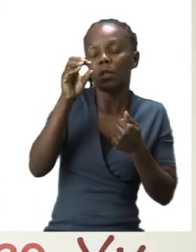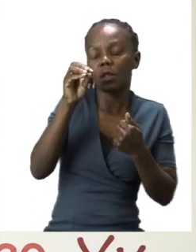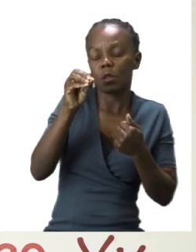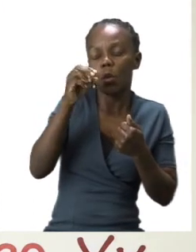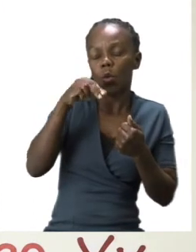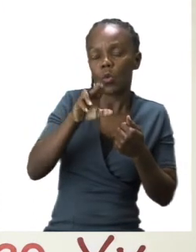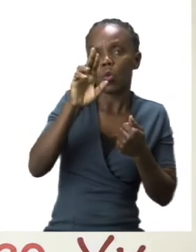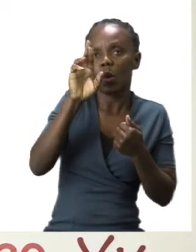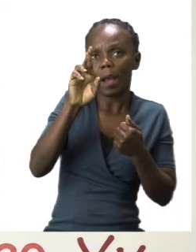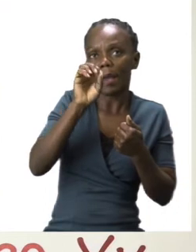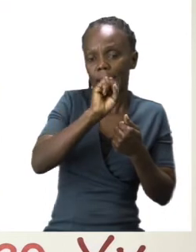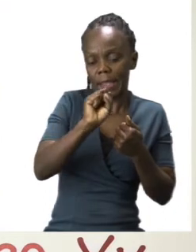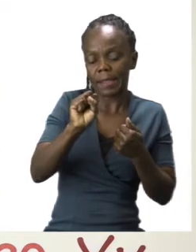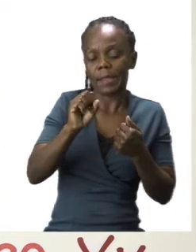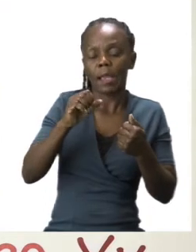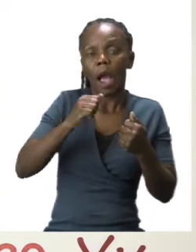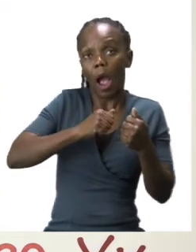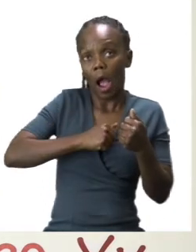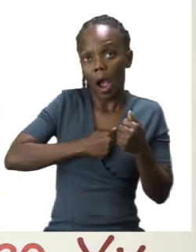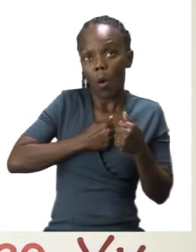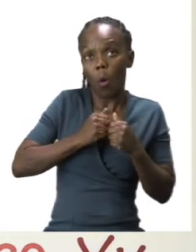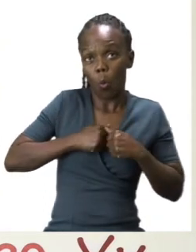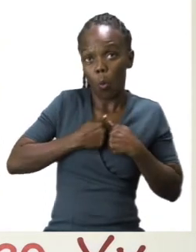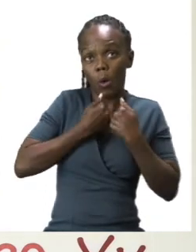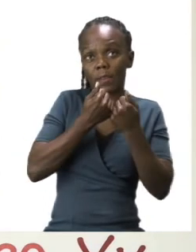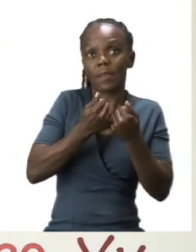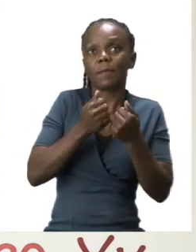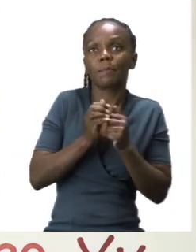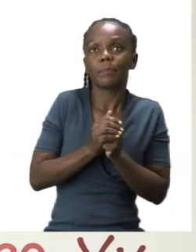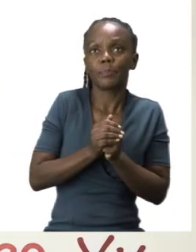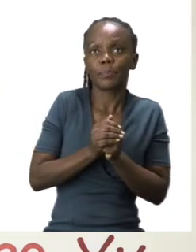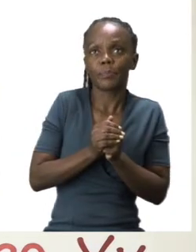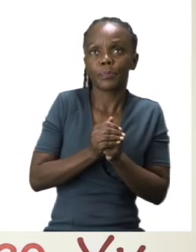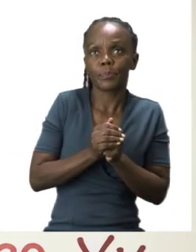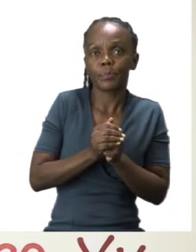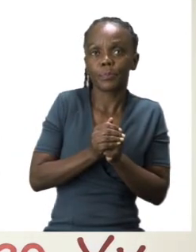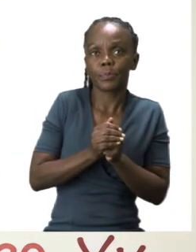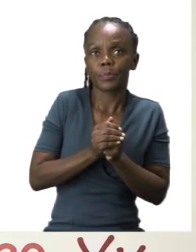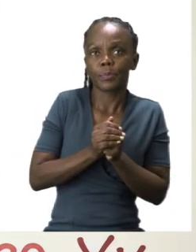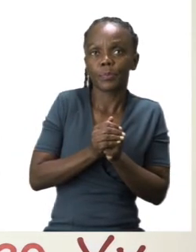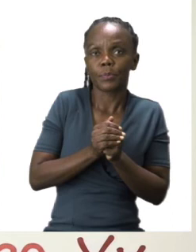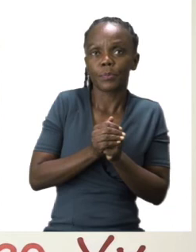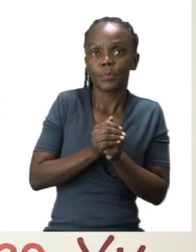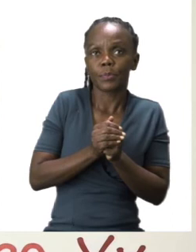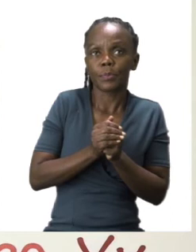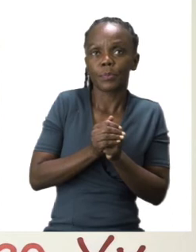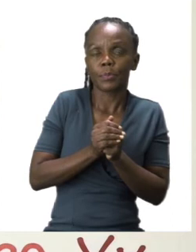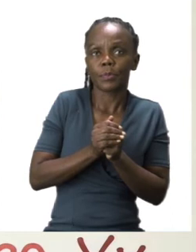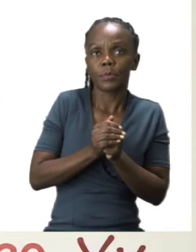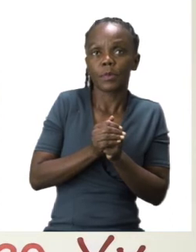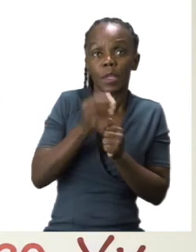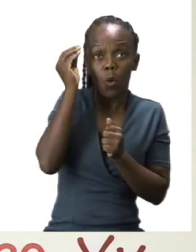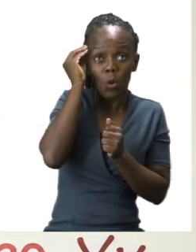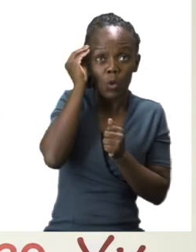ours. Okay, now that we know what a possessive pronoun is and the different types, let's